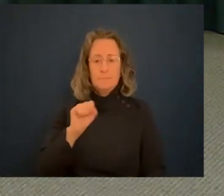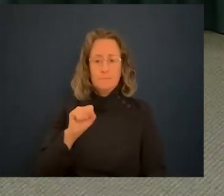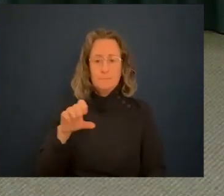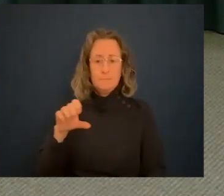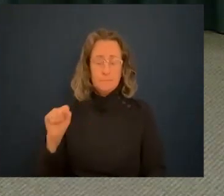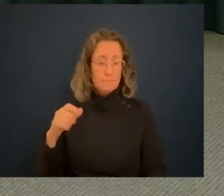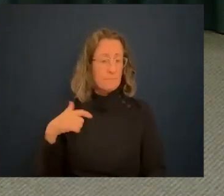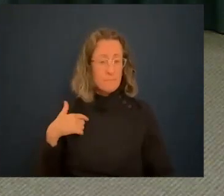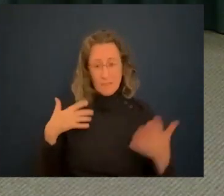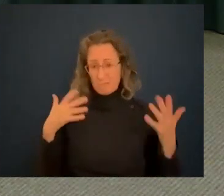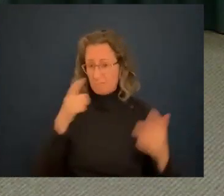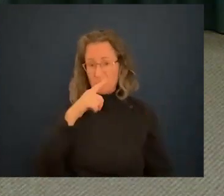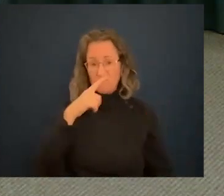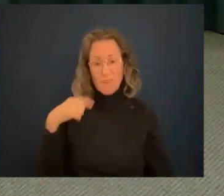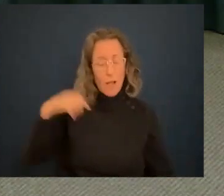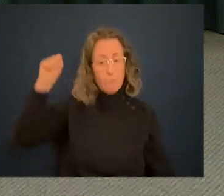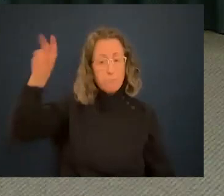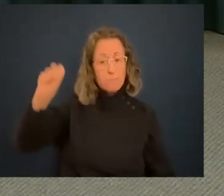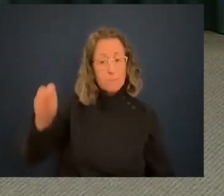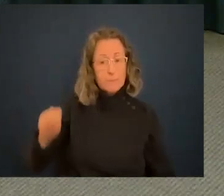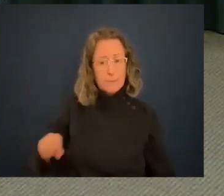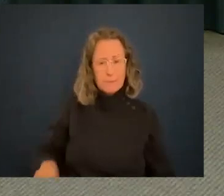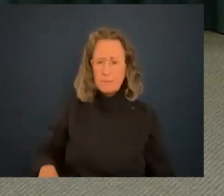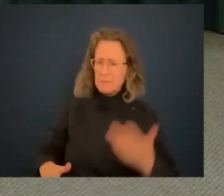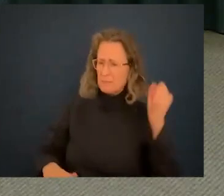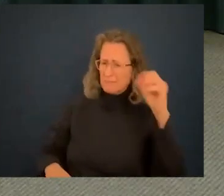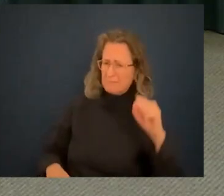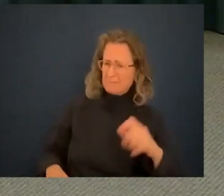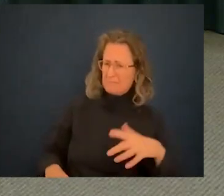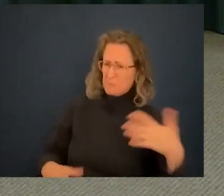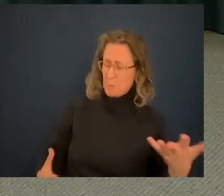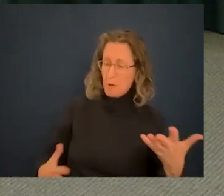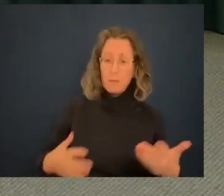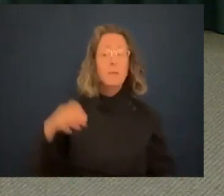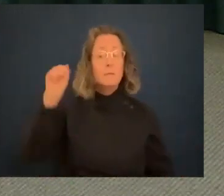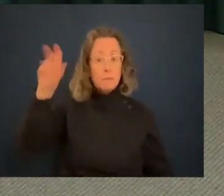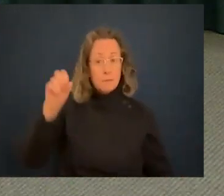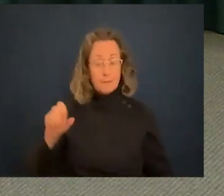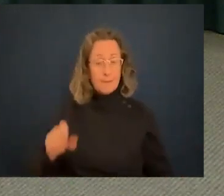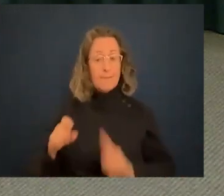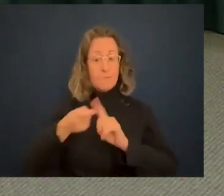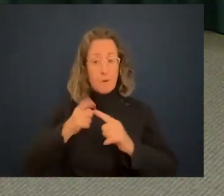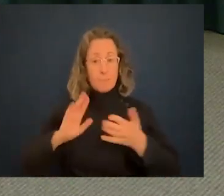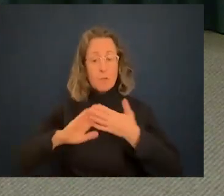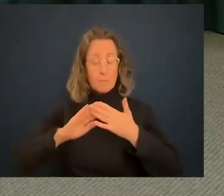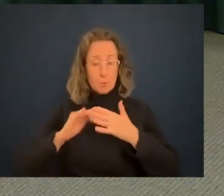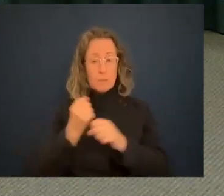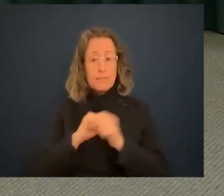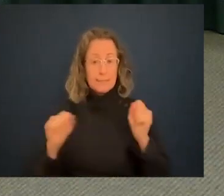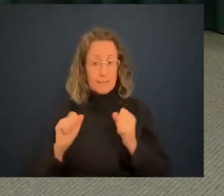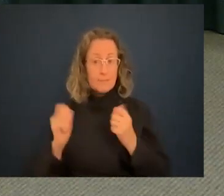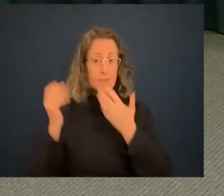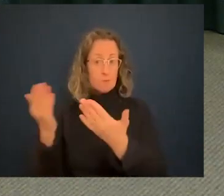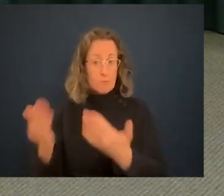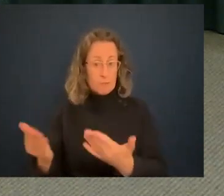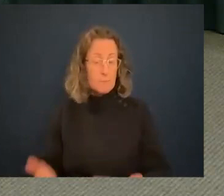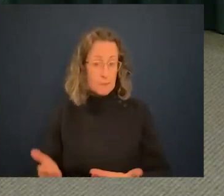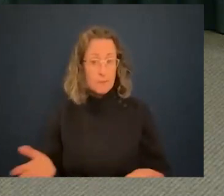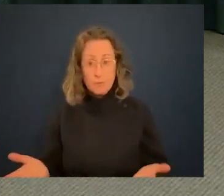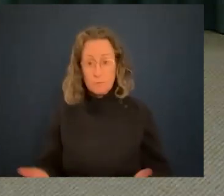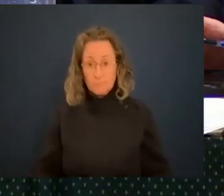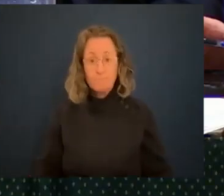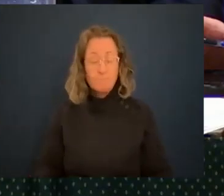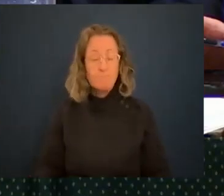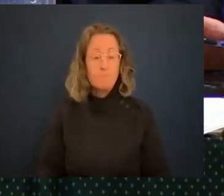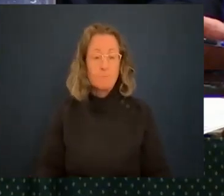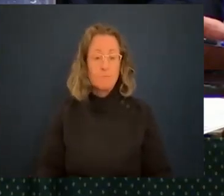list real quick a list of what this is a list of things that the community safety review recommended putting funding towards